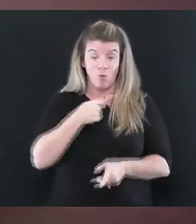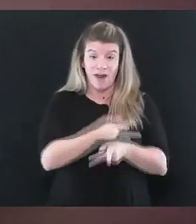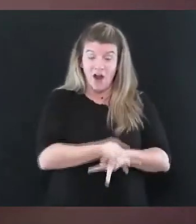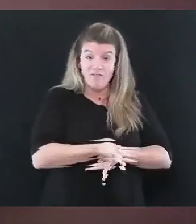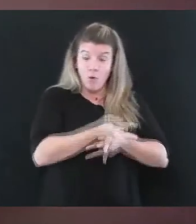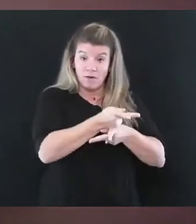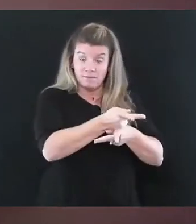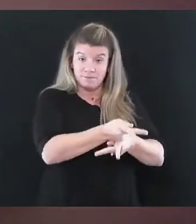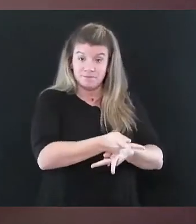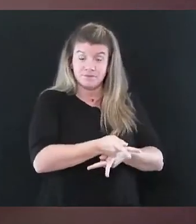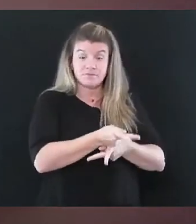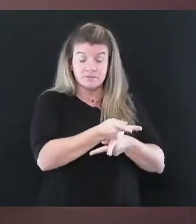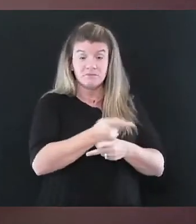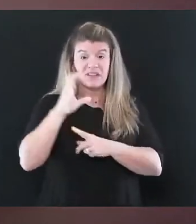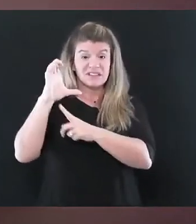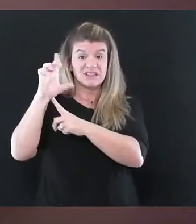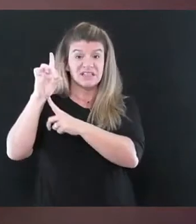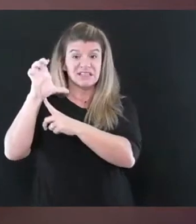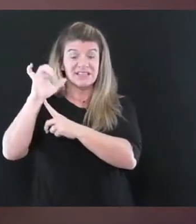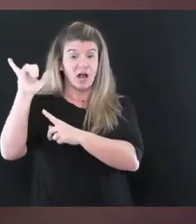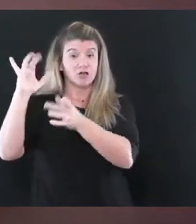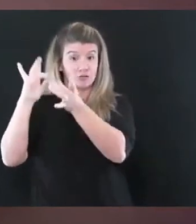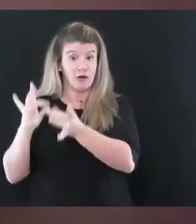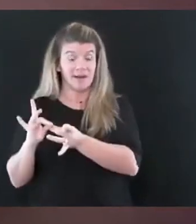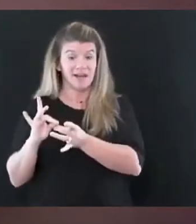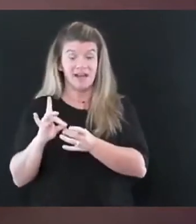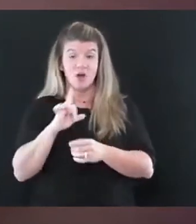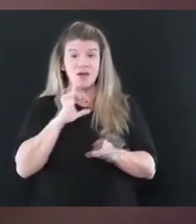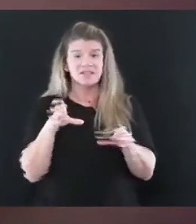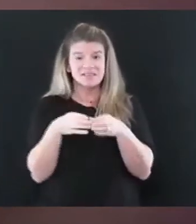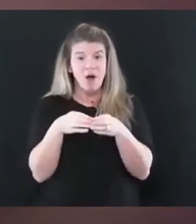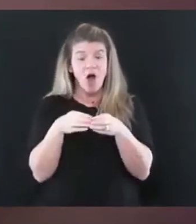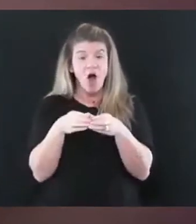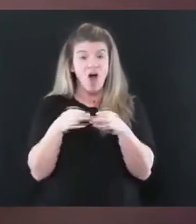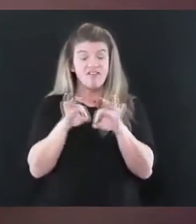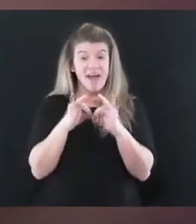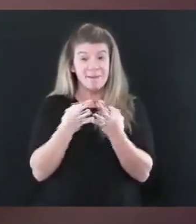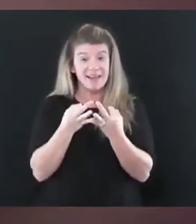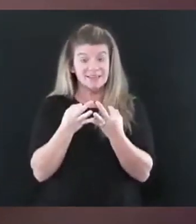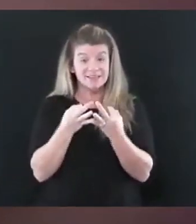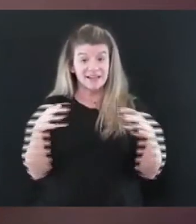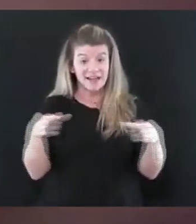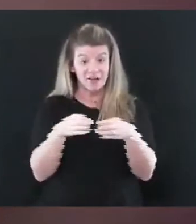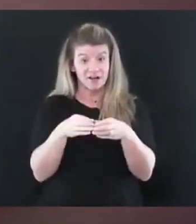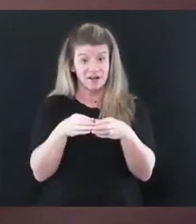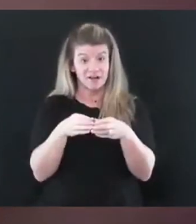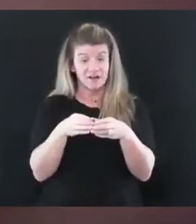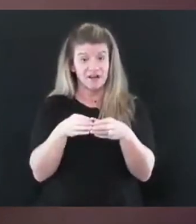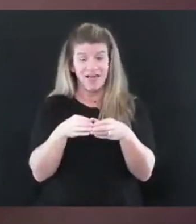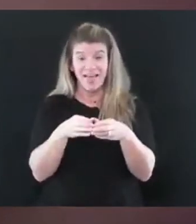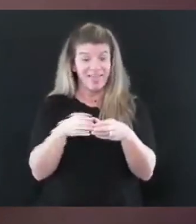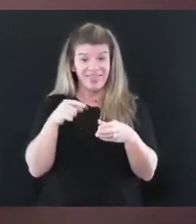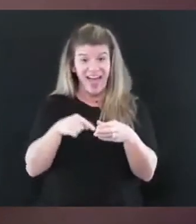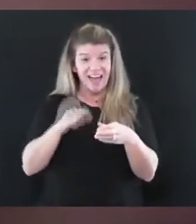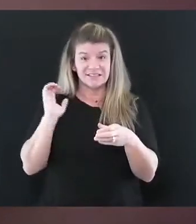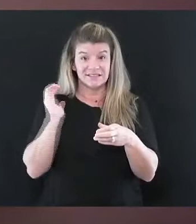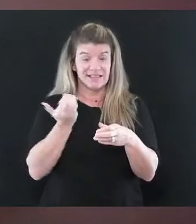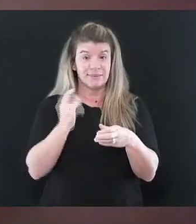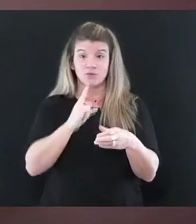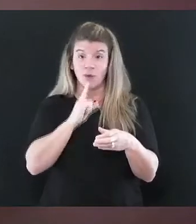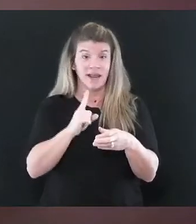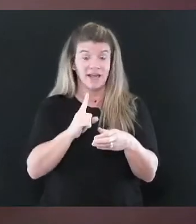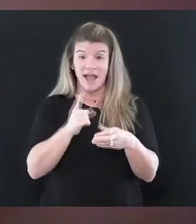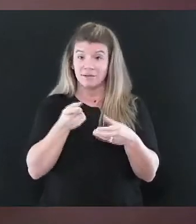director Redfield noted that small family gatherings seem to be the lighter fluid that is igniting the